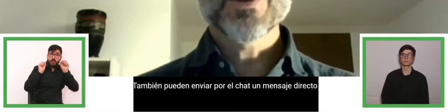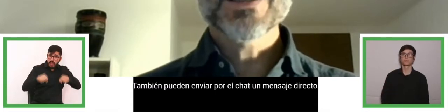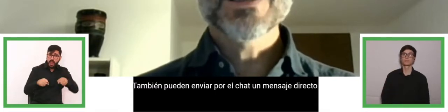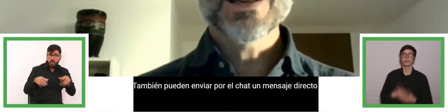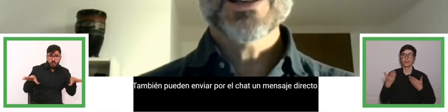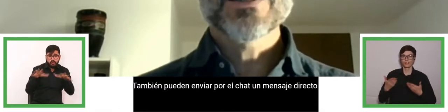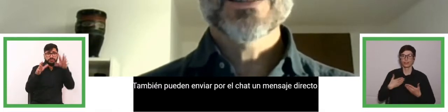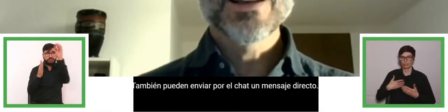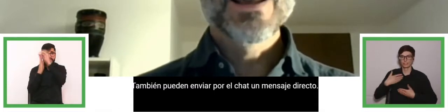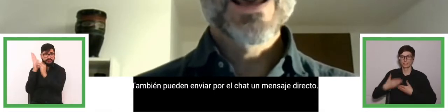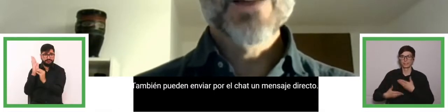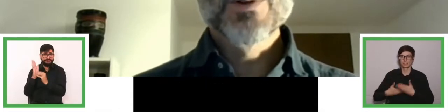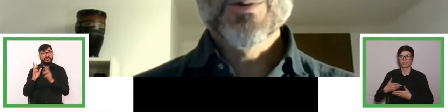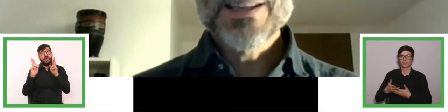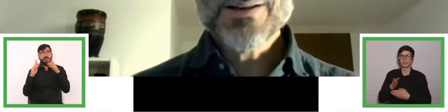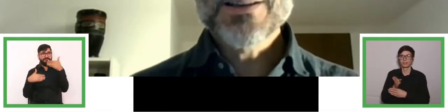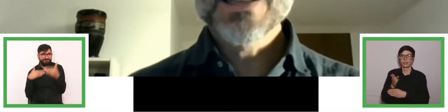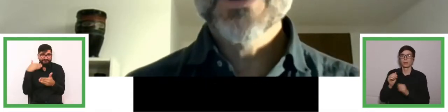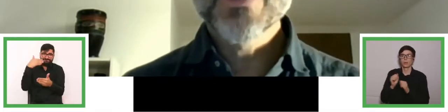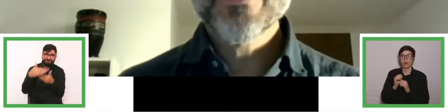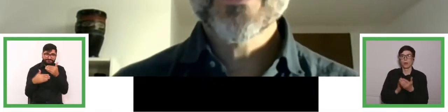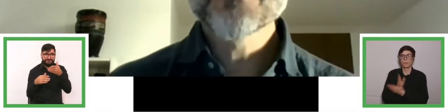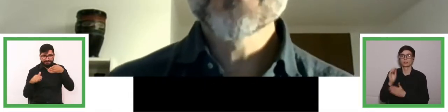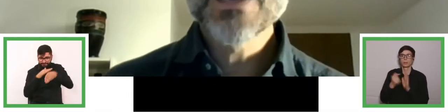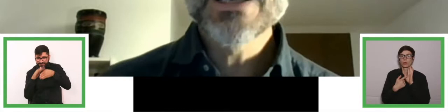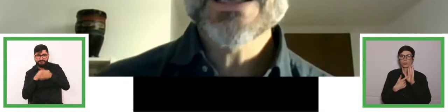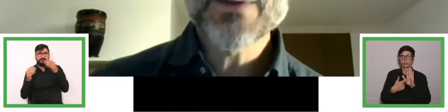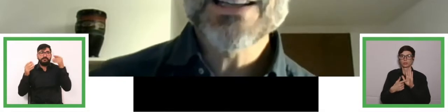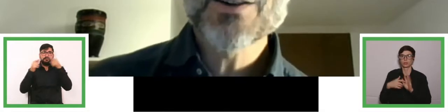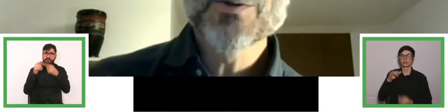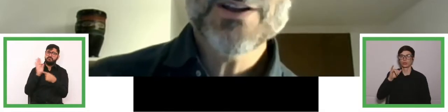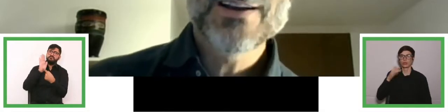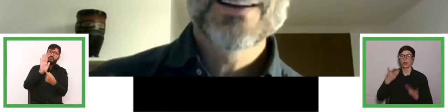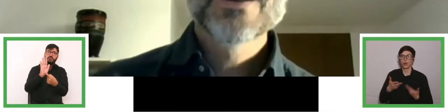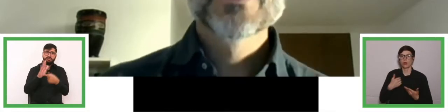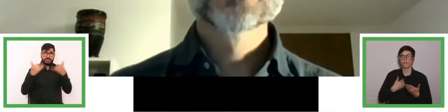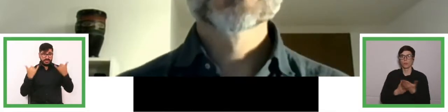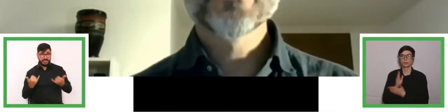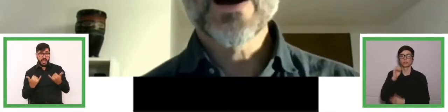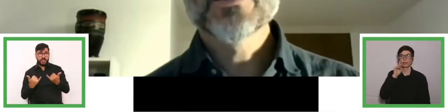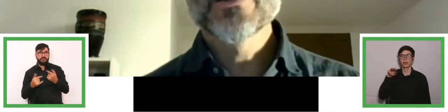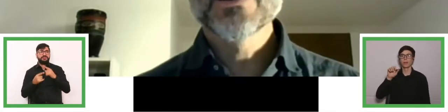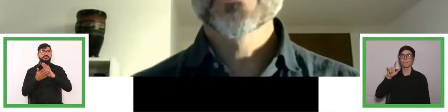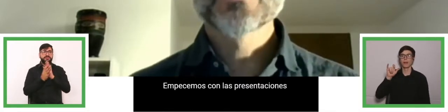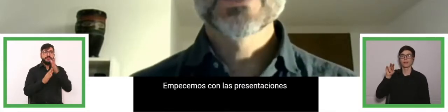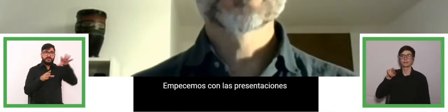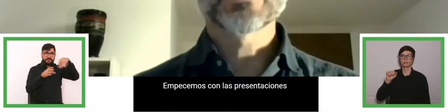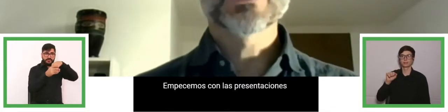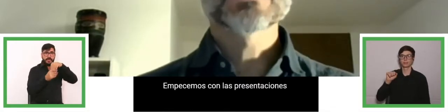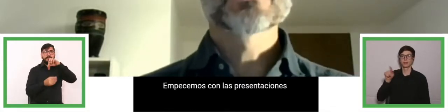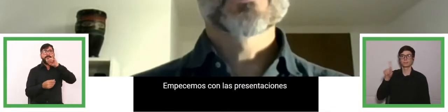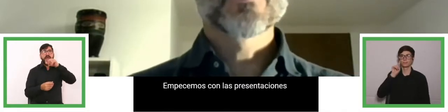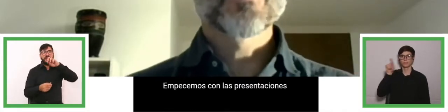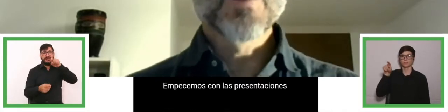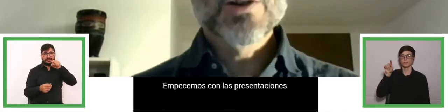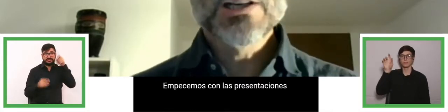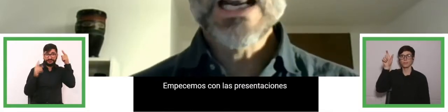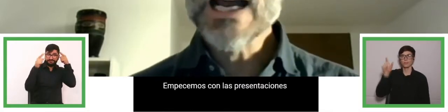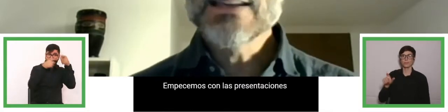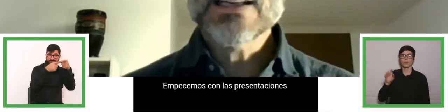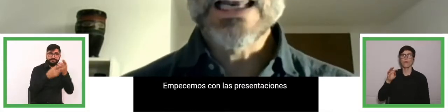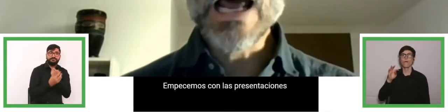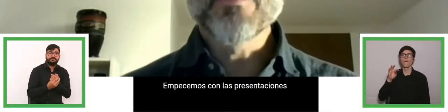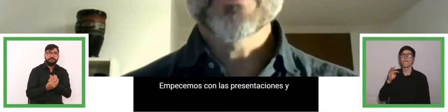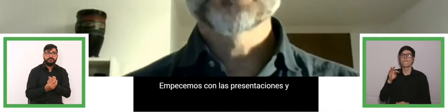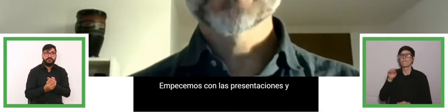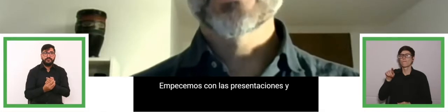7 presentations. And we will be starting with Melissa Malzkuhn, who's the founder and the creative director of Motion